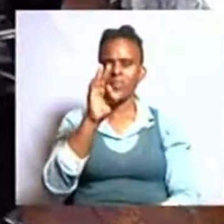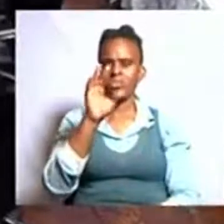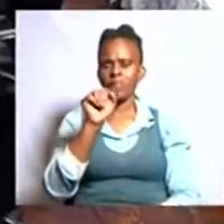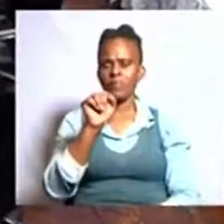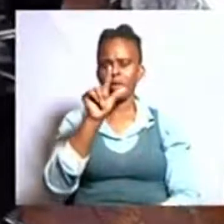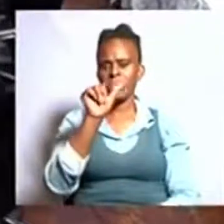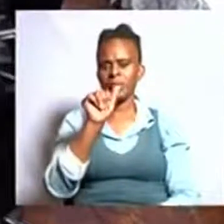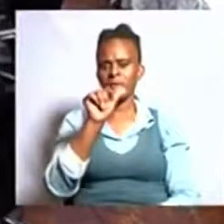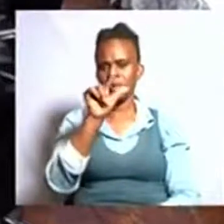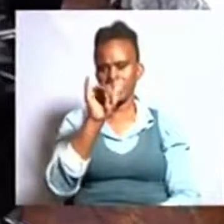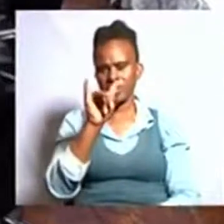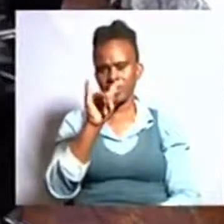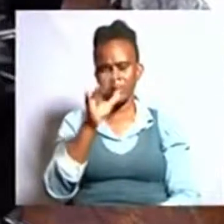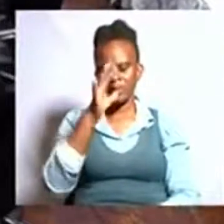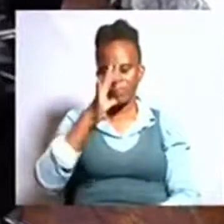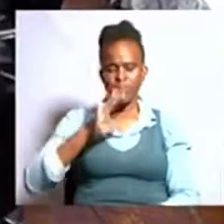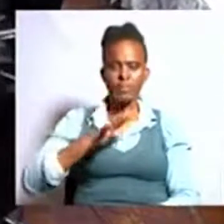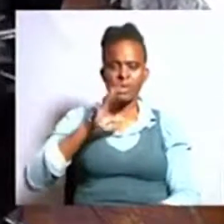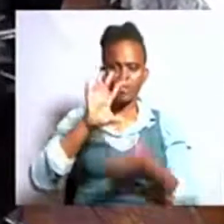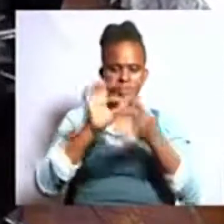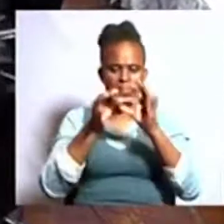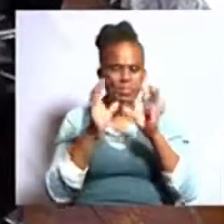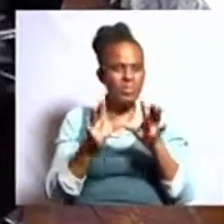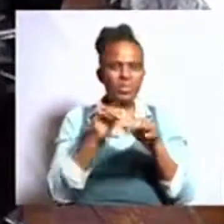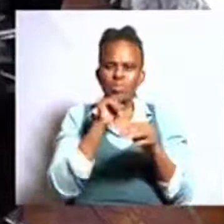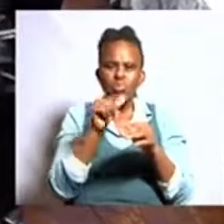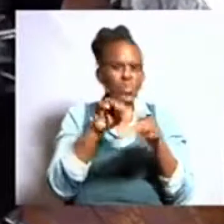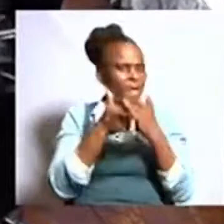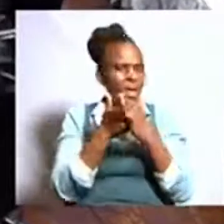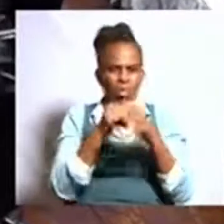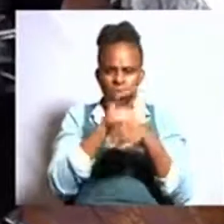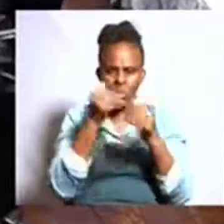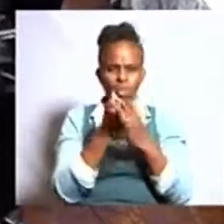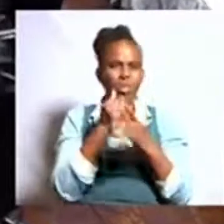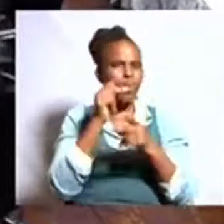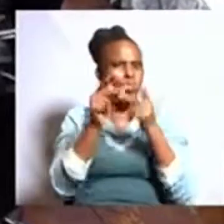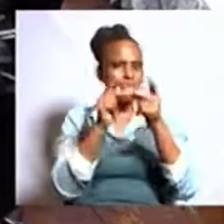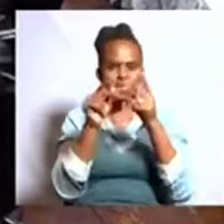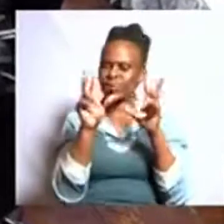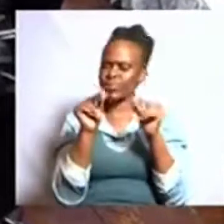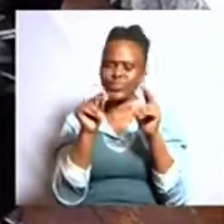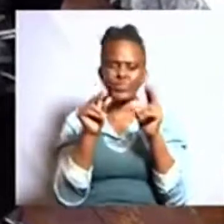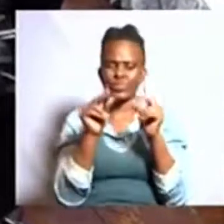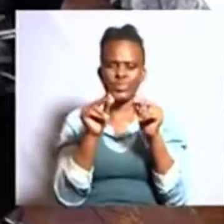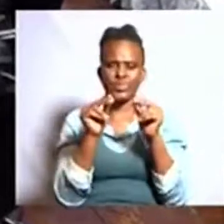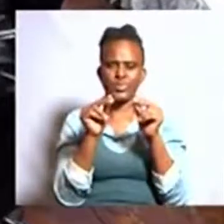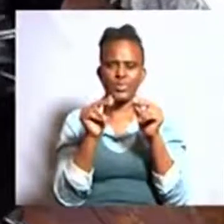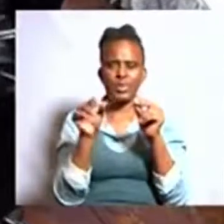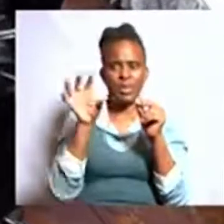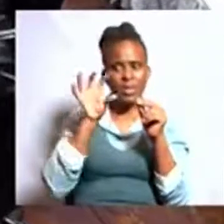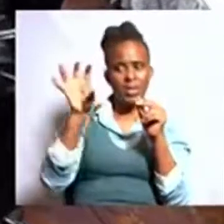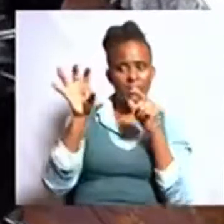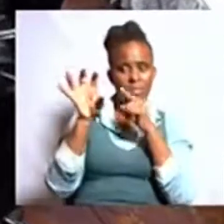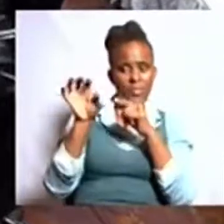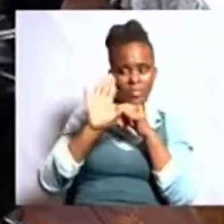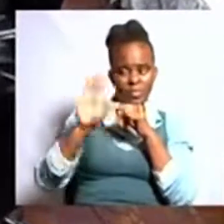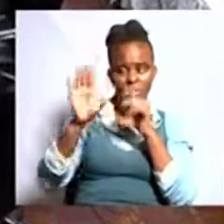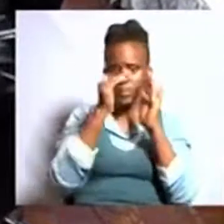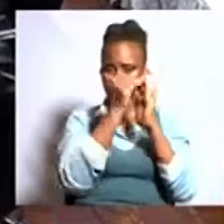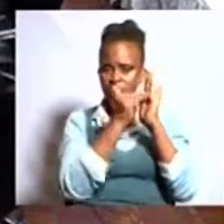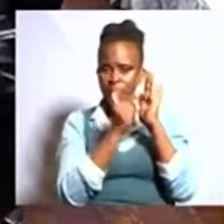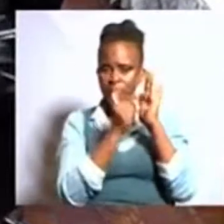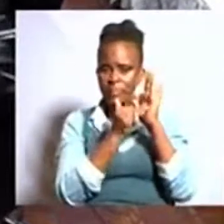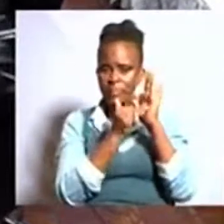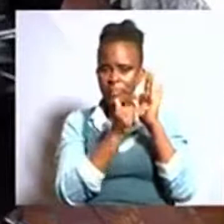Chair, Madam Coordinator, that's not how the whole procedure is. The province, according to your guidelines, the